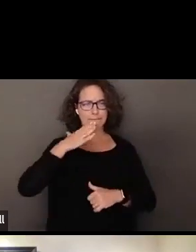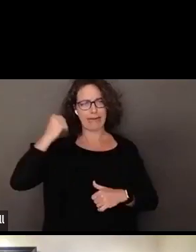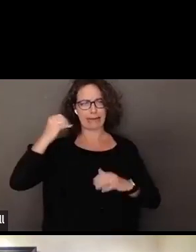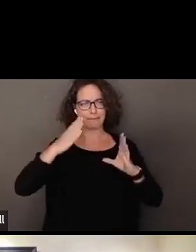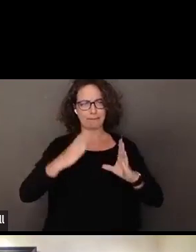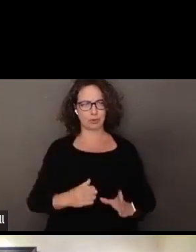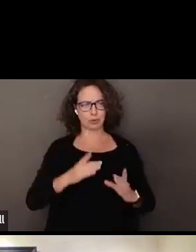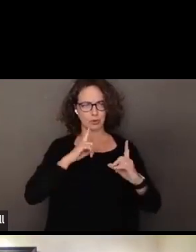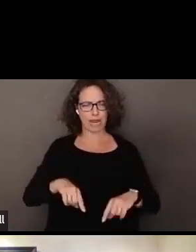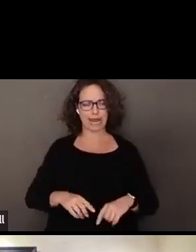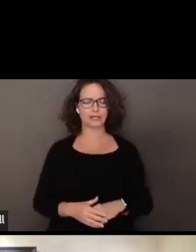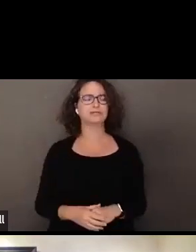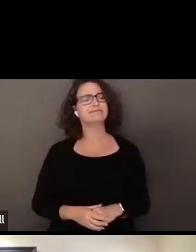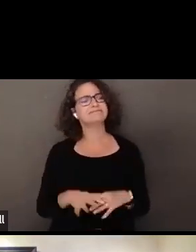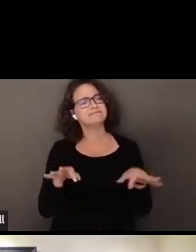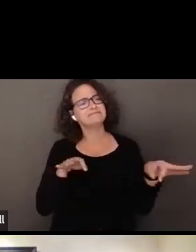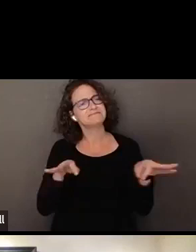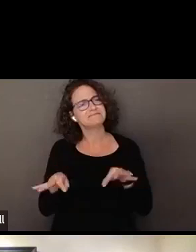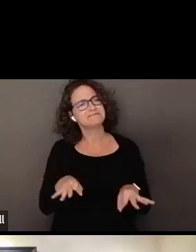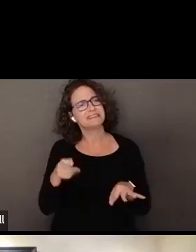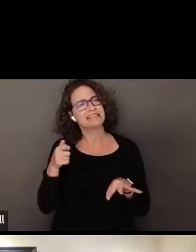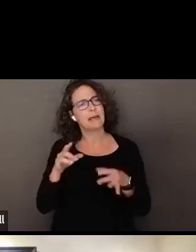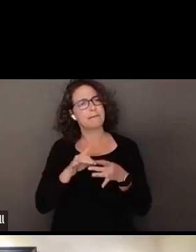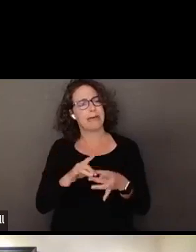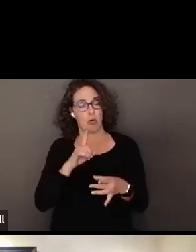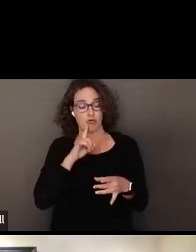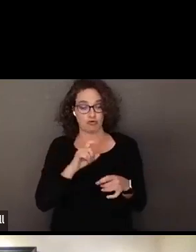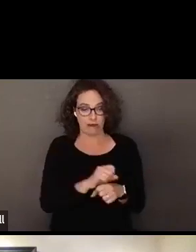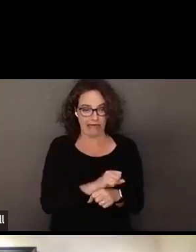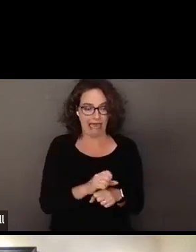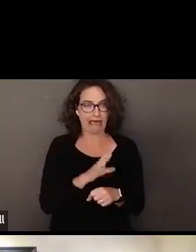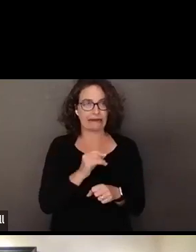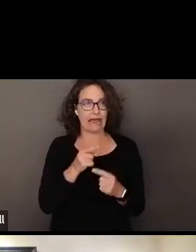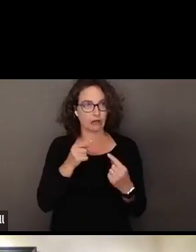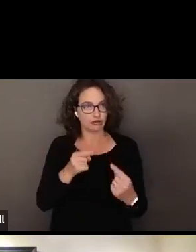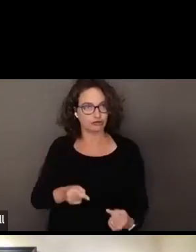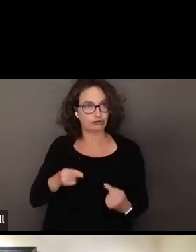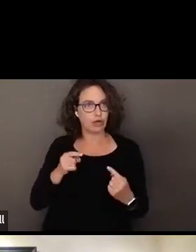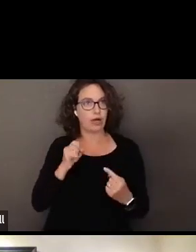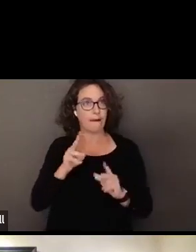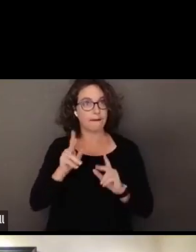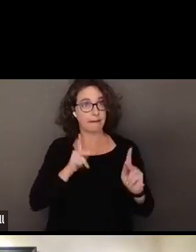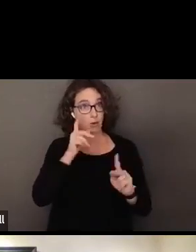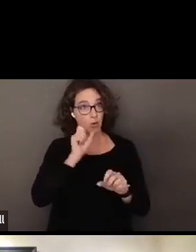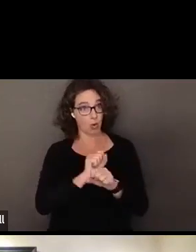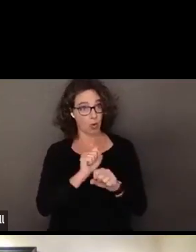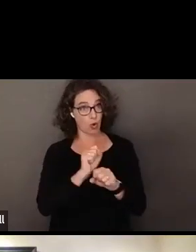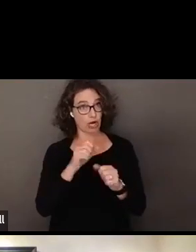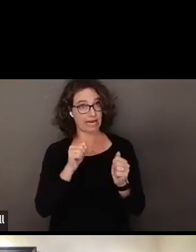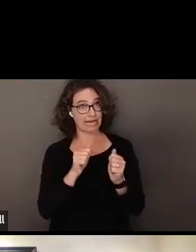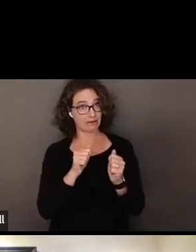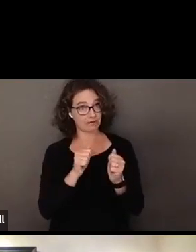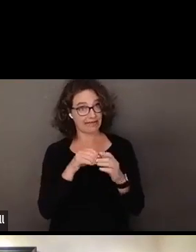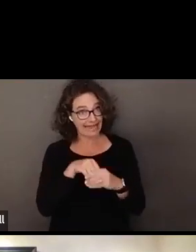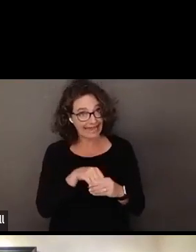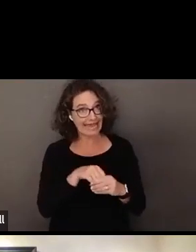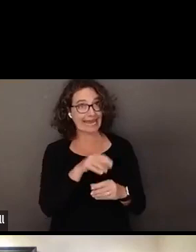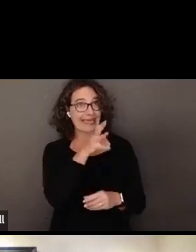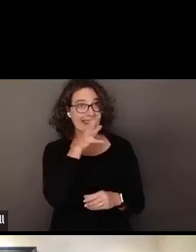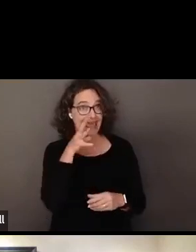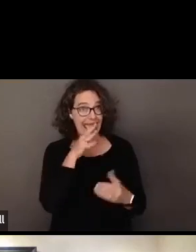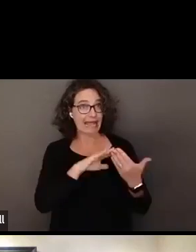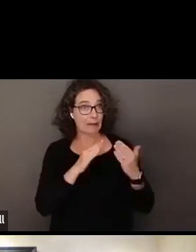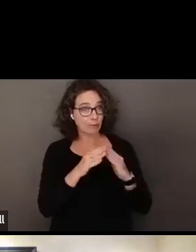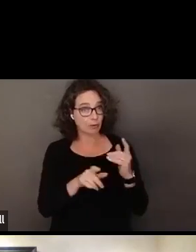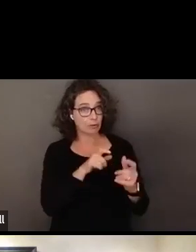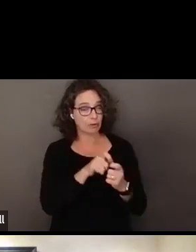Can you tell us a little bit about the realities and struggles of people who are working in the ag community in particular? And you know, does